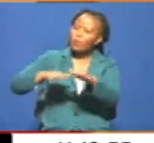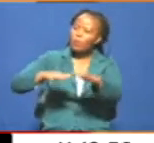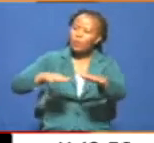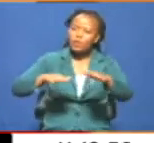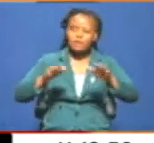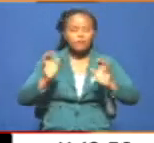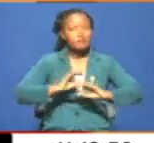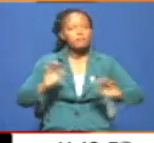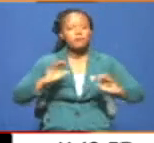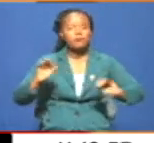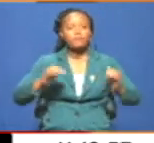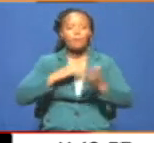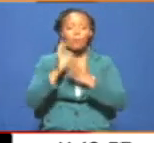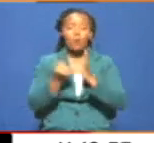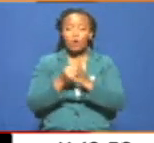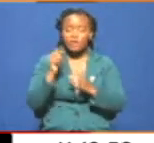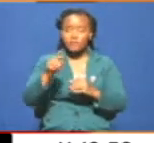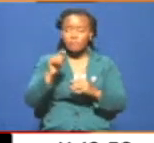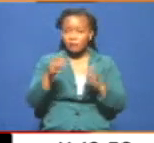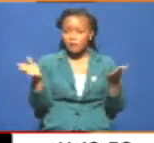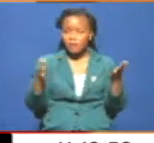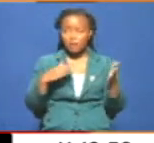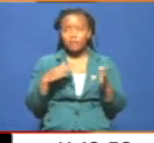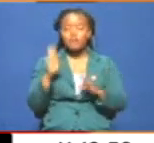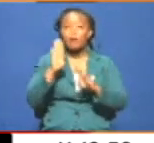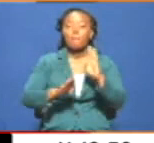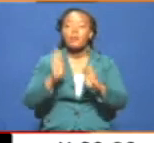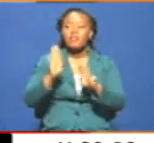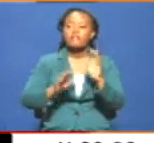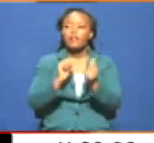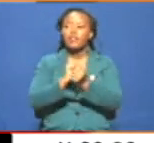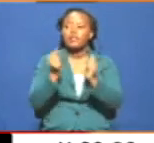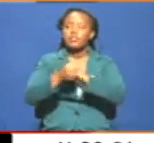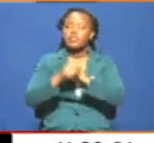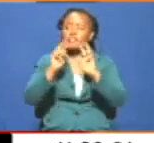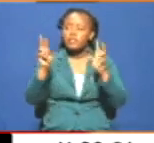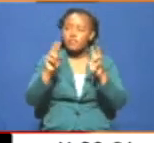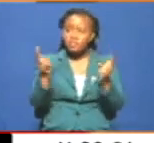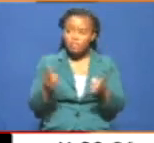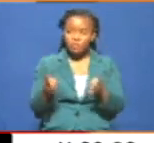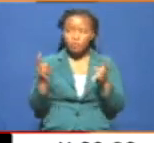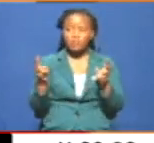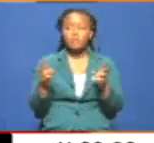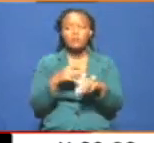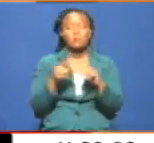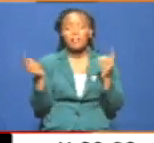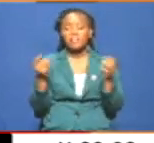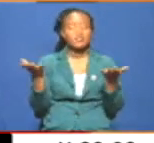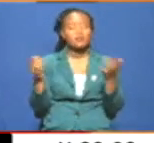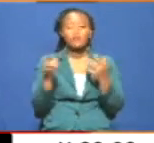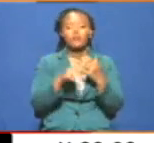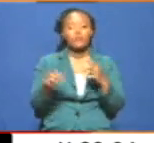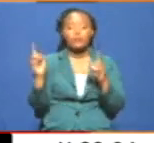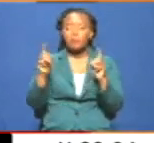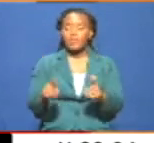Mm-hmm. I know those are behavioral change issues, mm-hmm. but yeah, charity begins at home, and